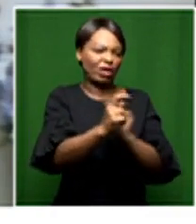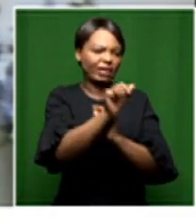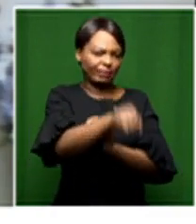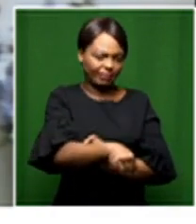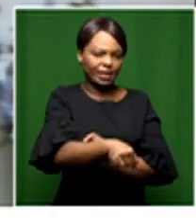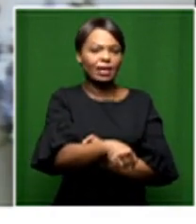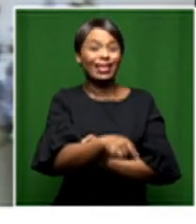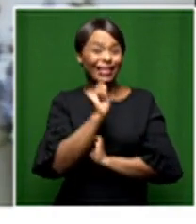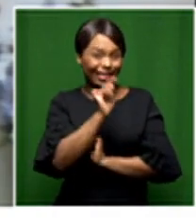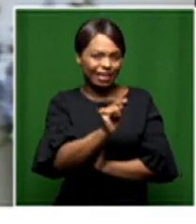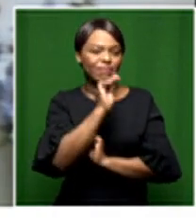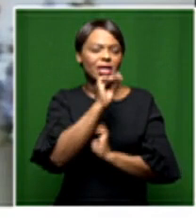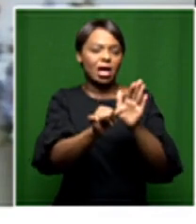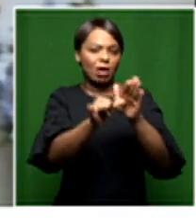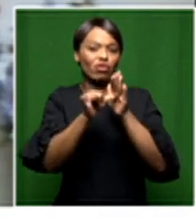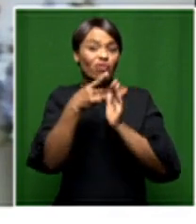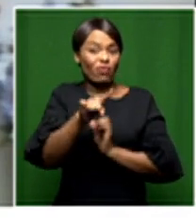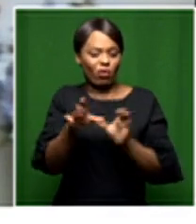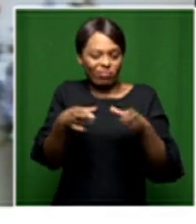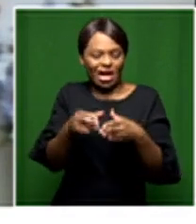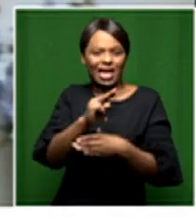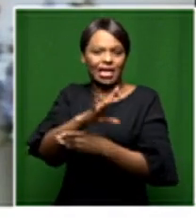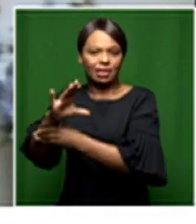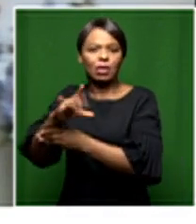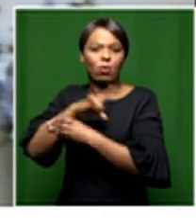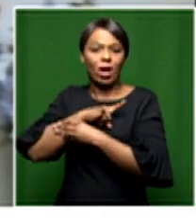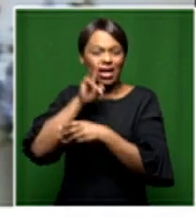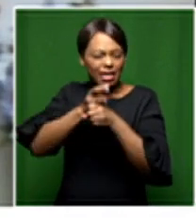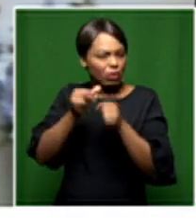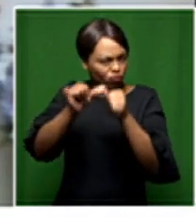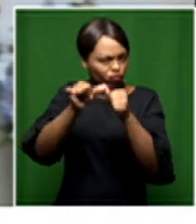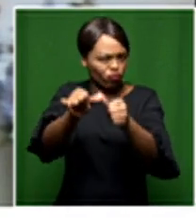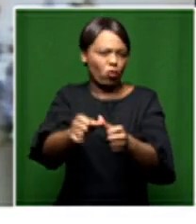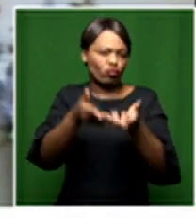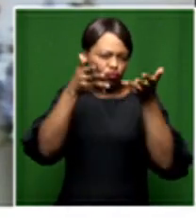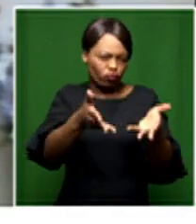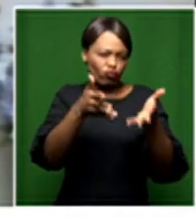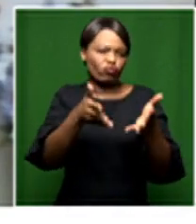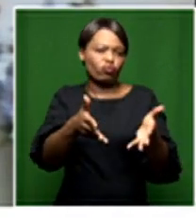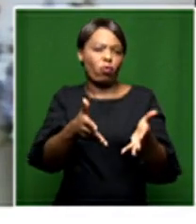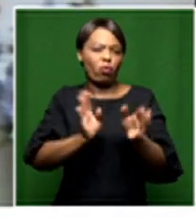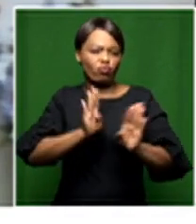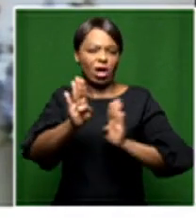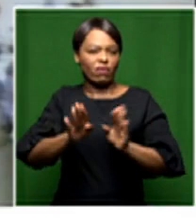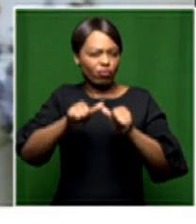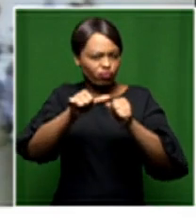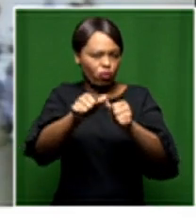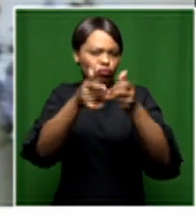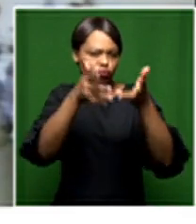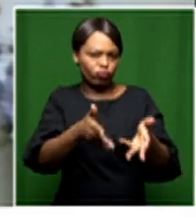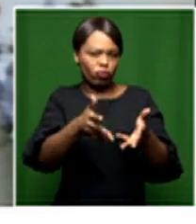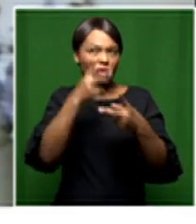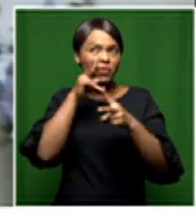And that would be important for the ANC to pursue that dream of that vision that they had